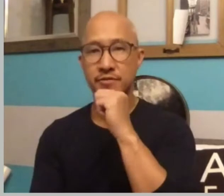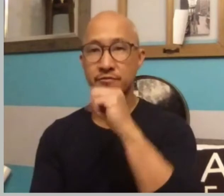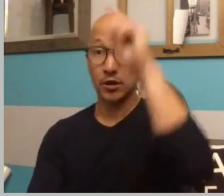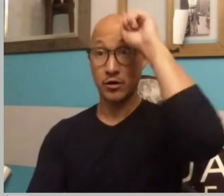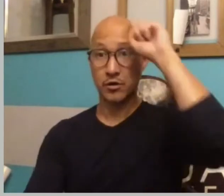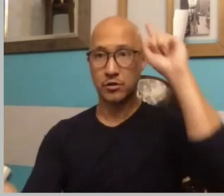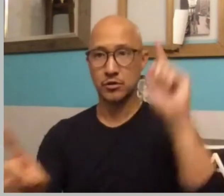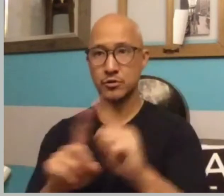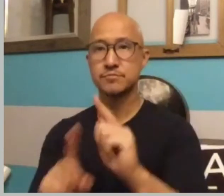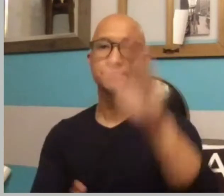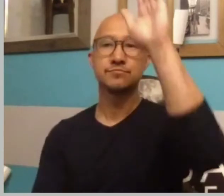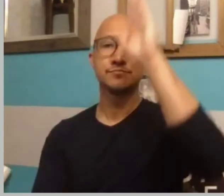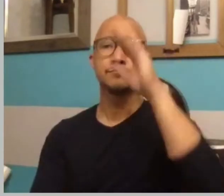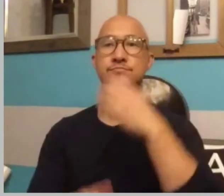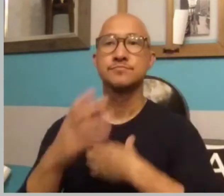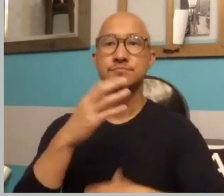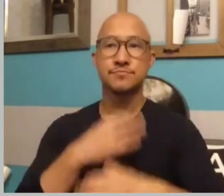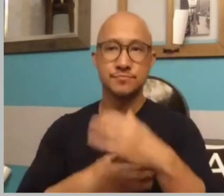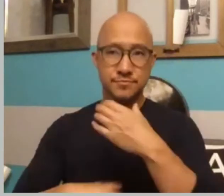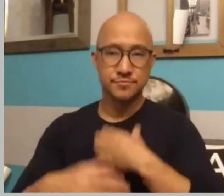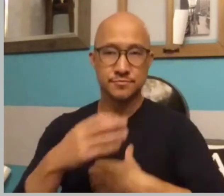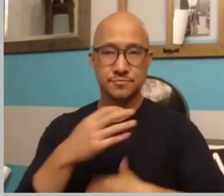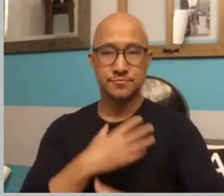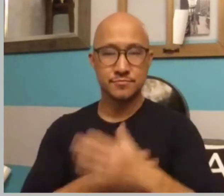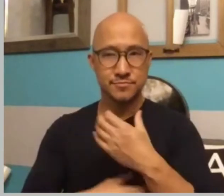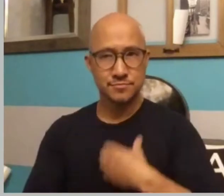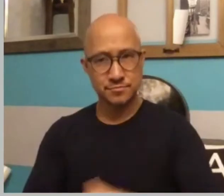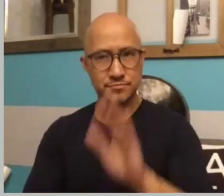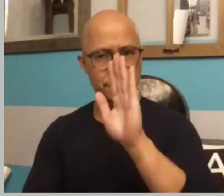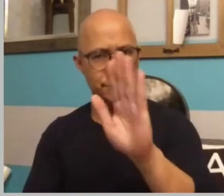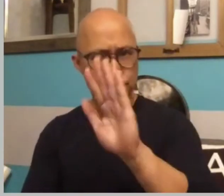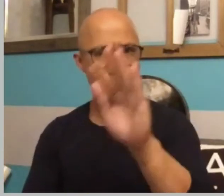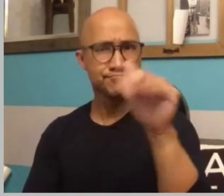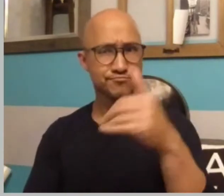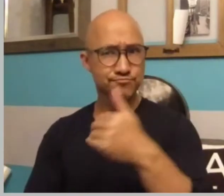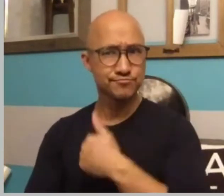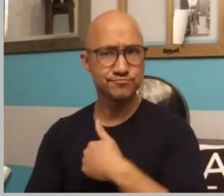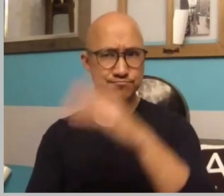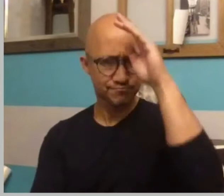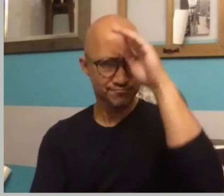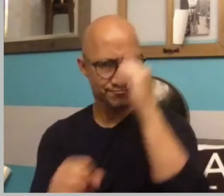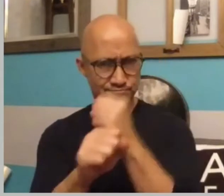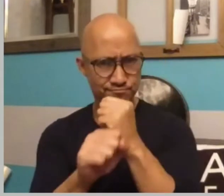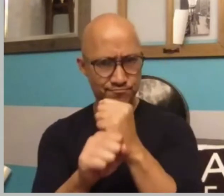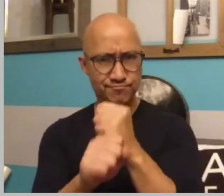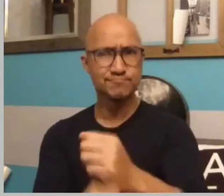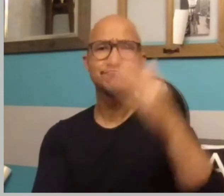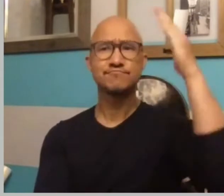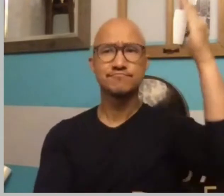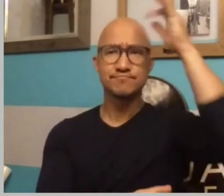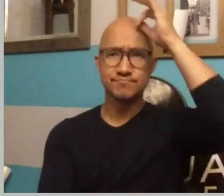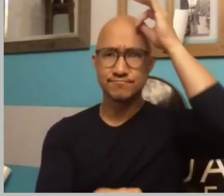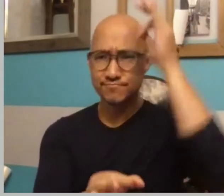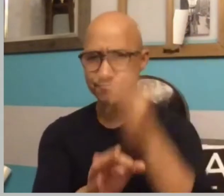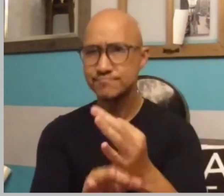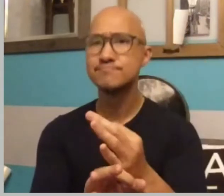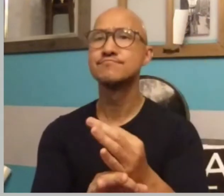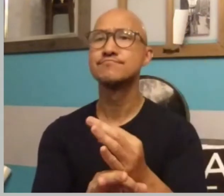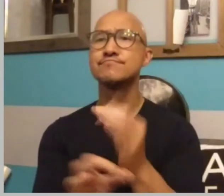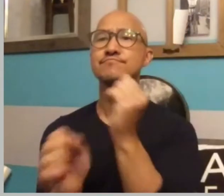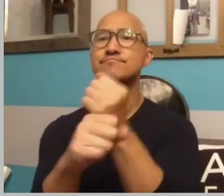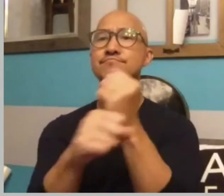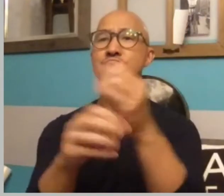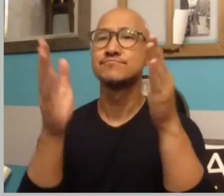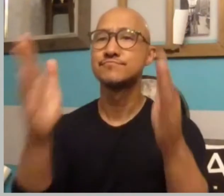entrust their souls to a faithful creator while doing good. Okay, so,